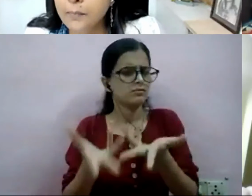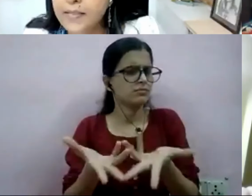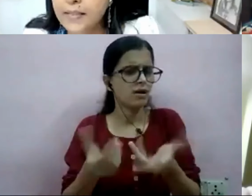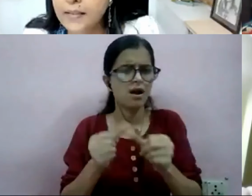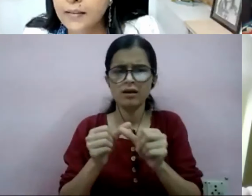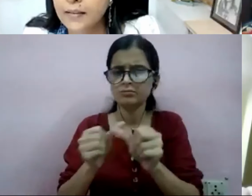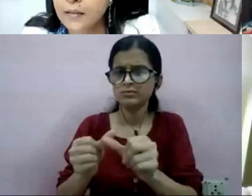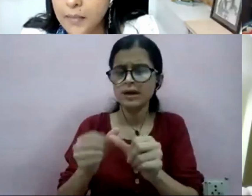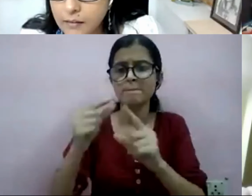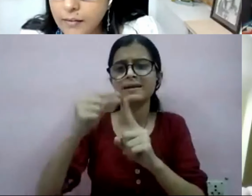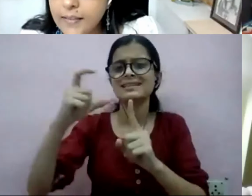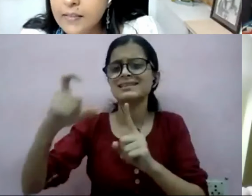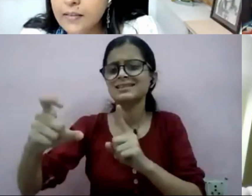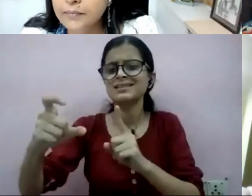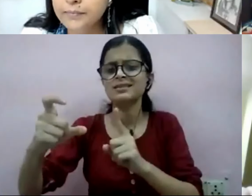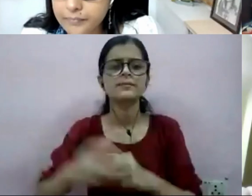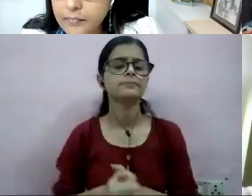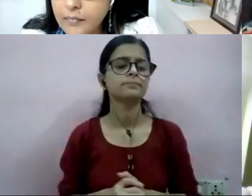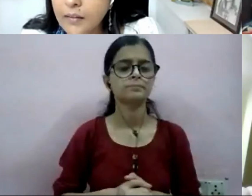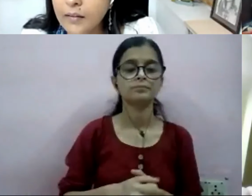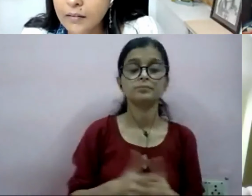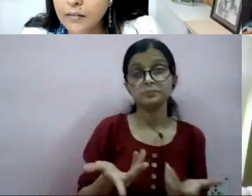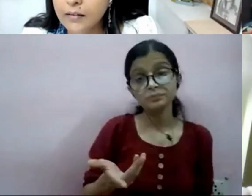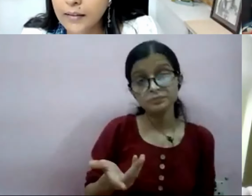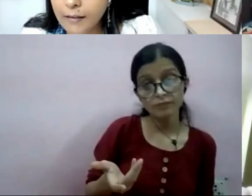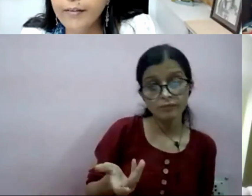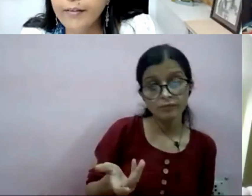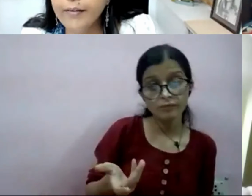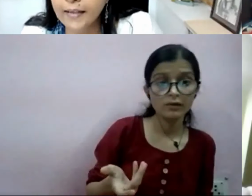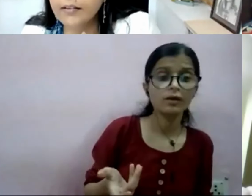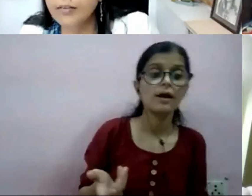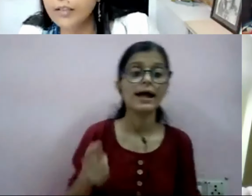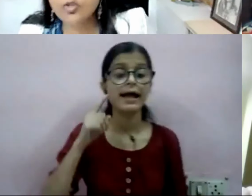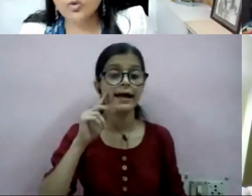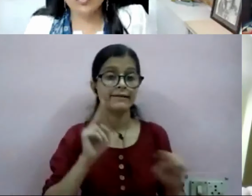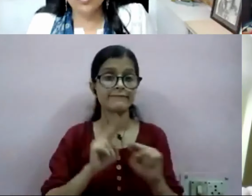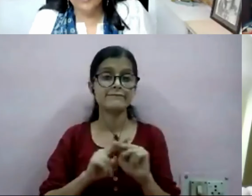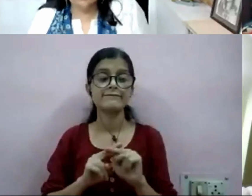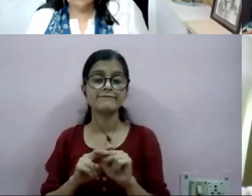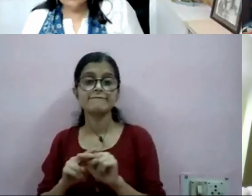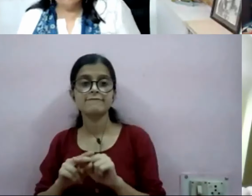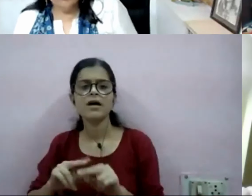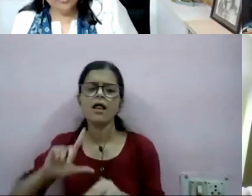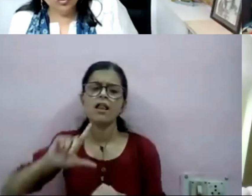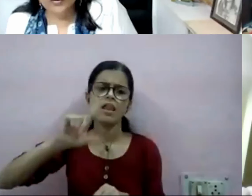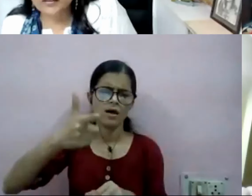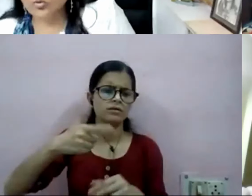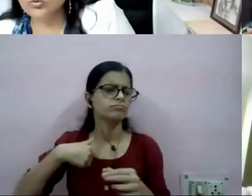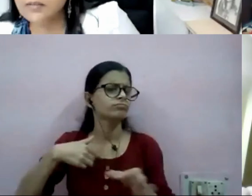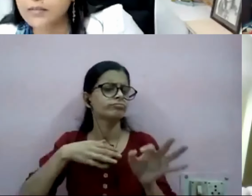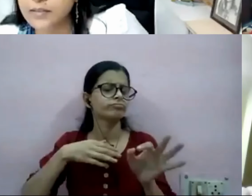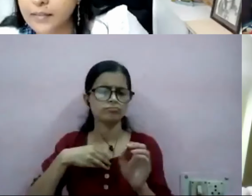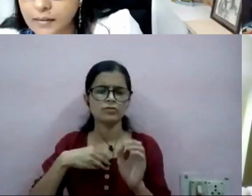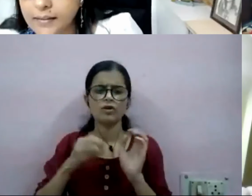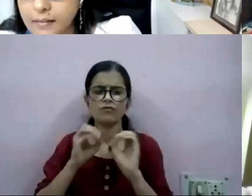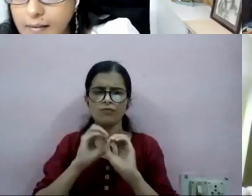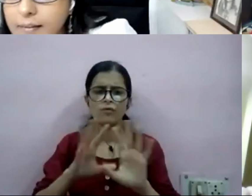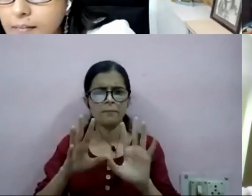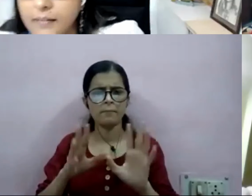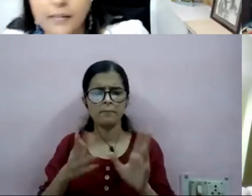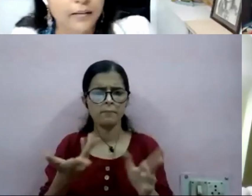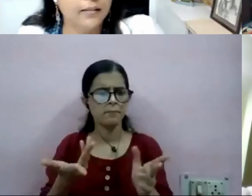answer PC? But otherwise, if we can revert to you later, then we will do it through the center. I'll